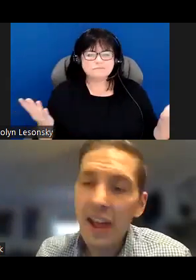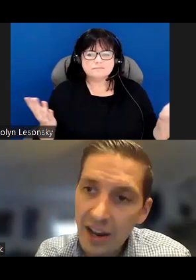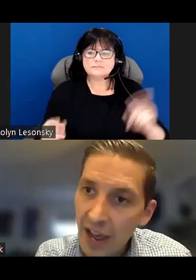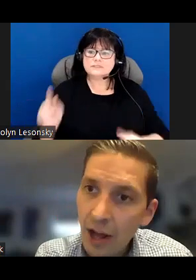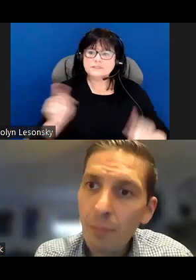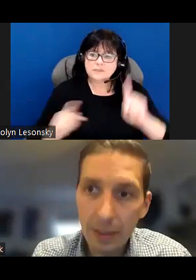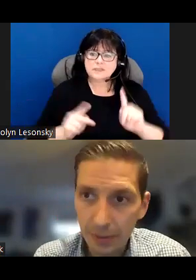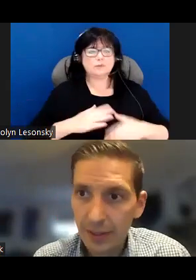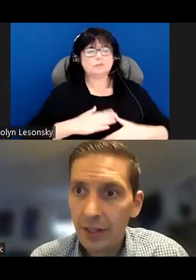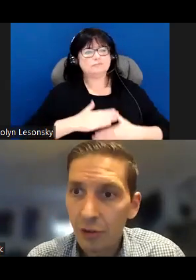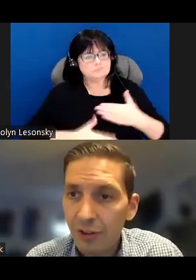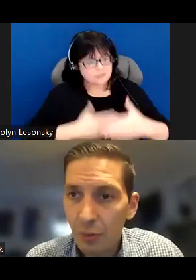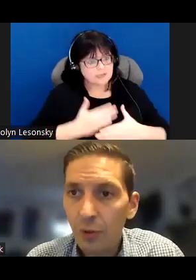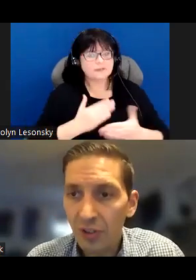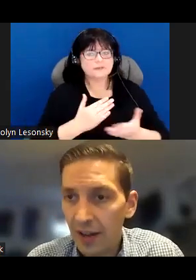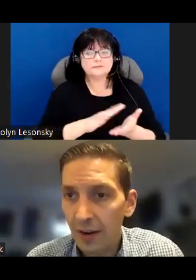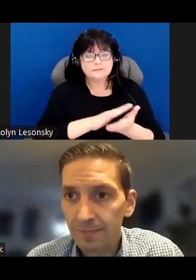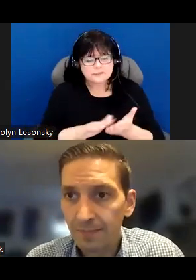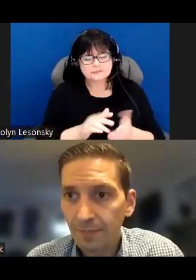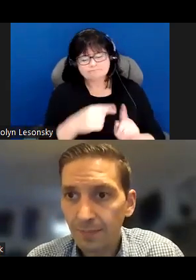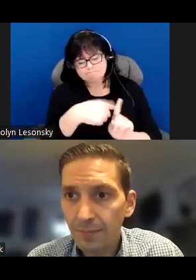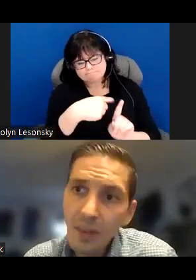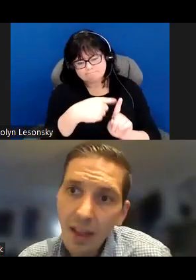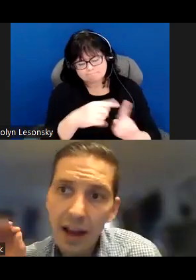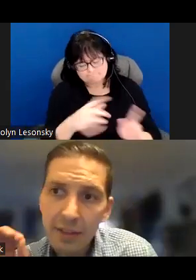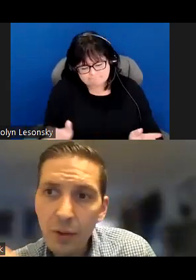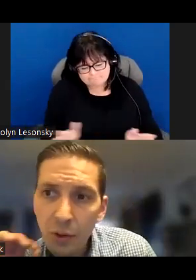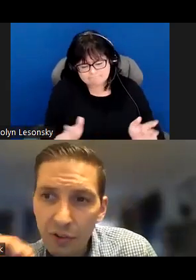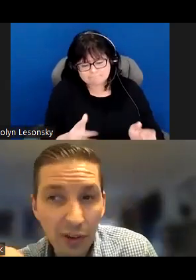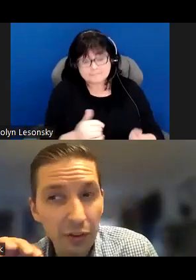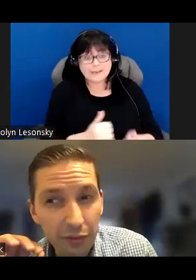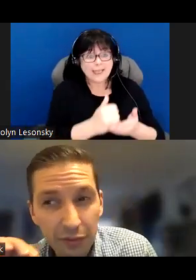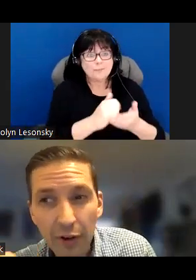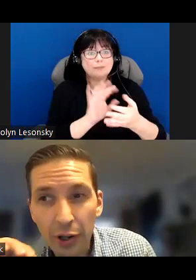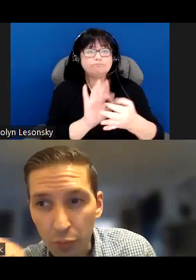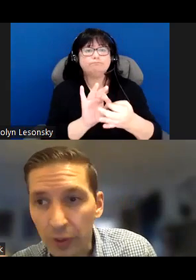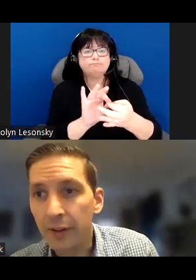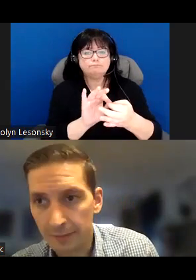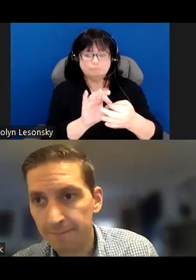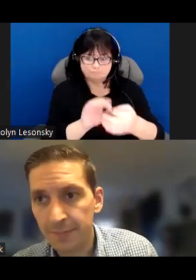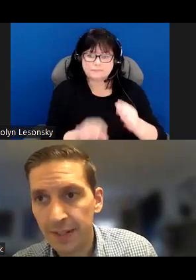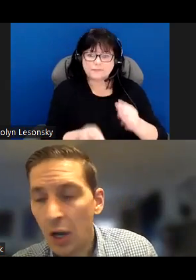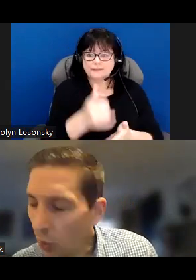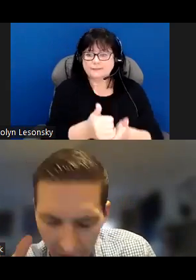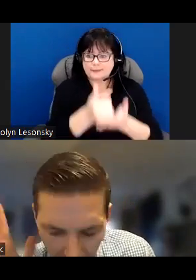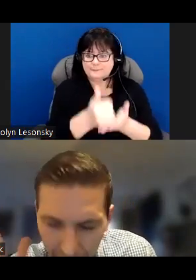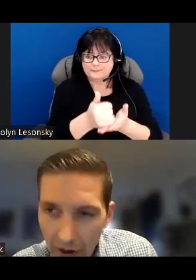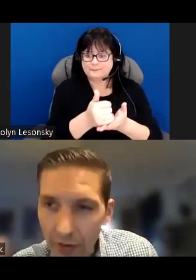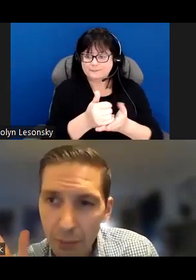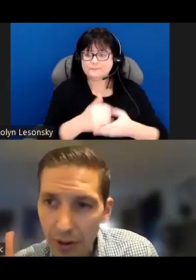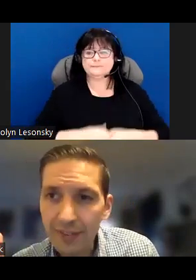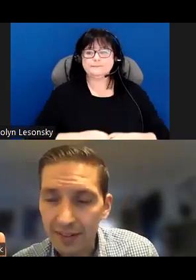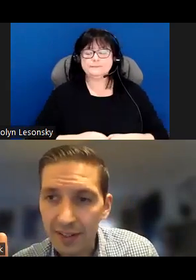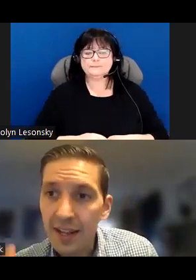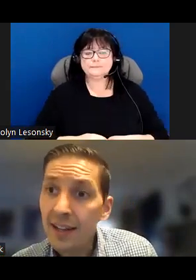kind and help people direct towards care. I think what's still very real, what's still